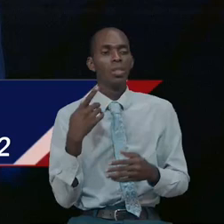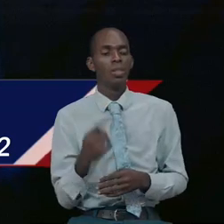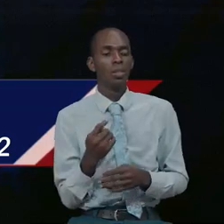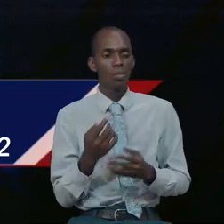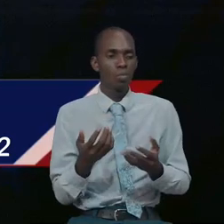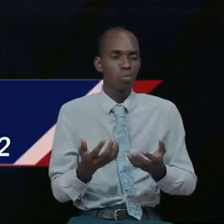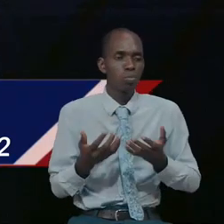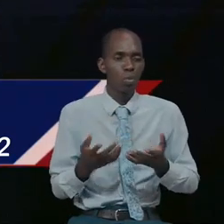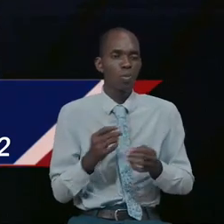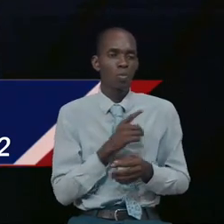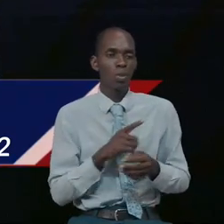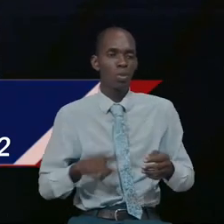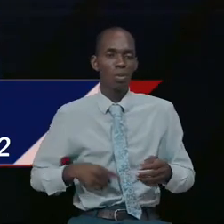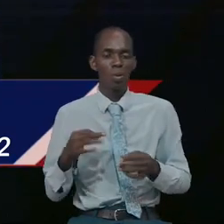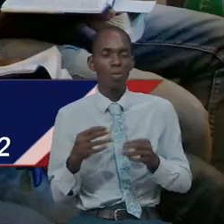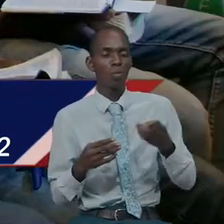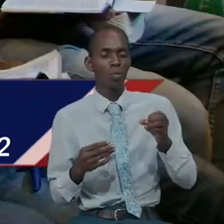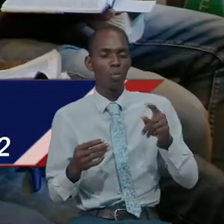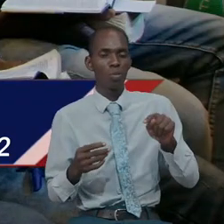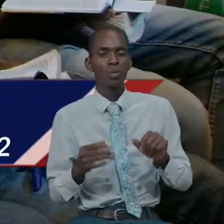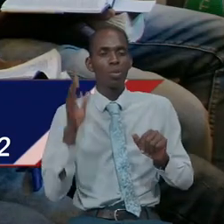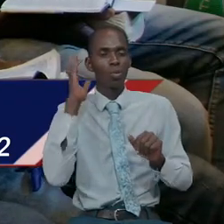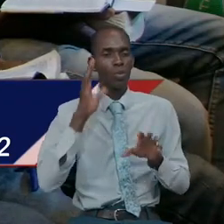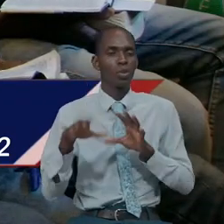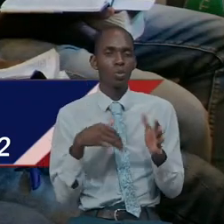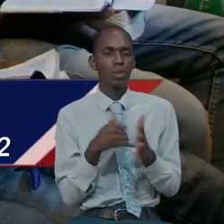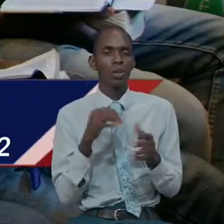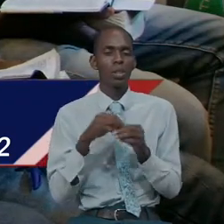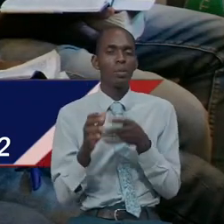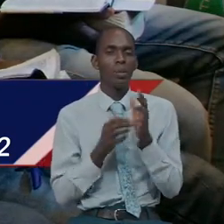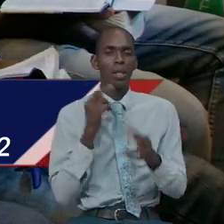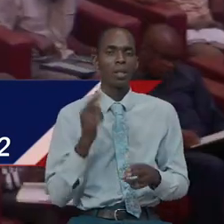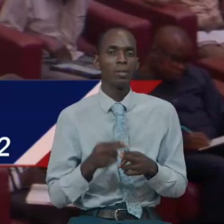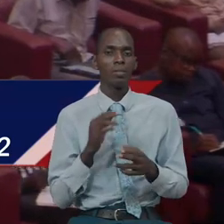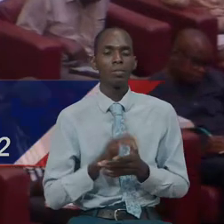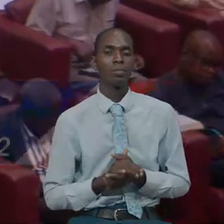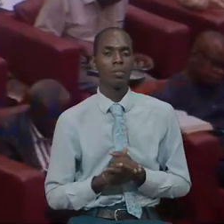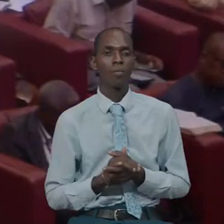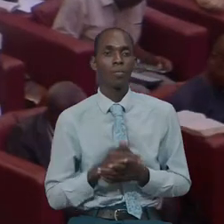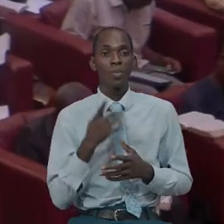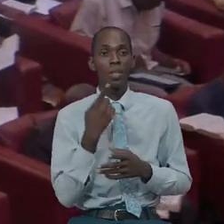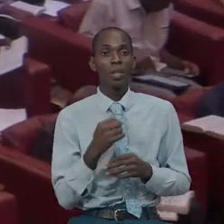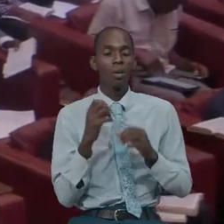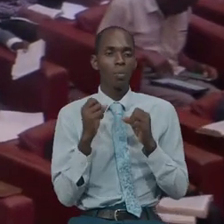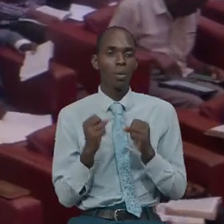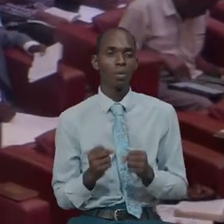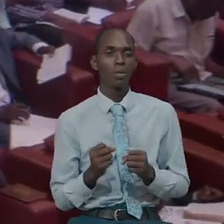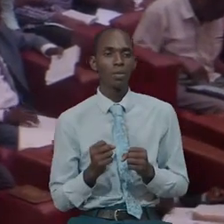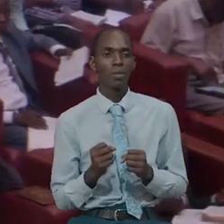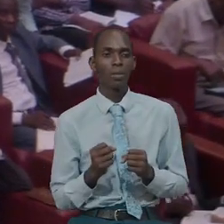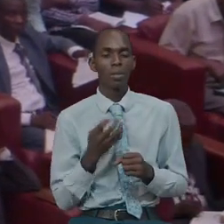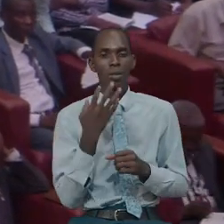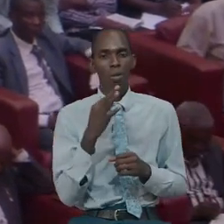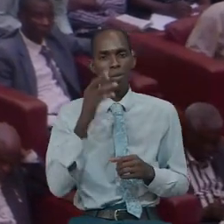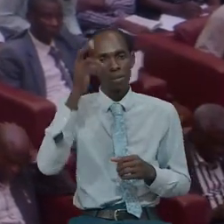of hosts will perform it. Amen. The power of